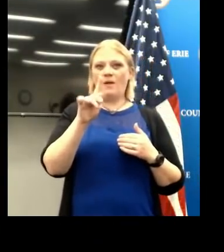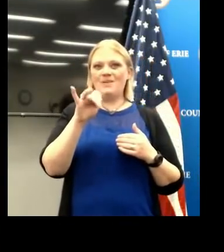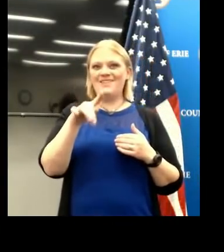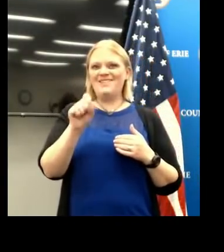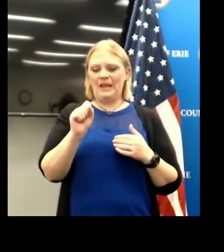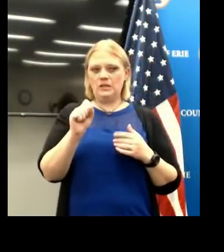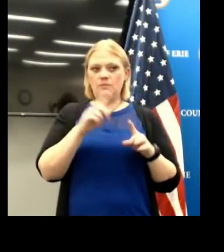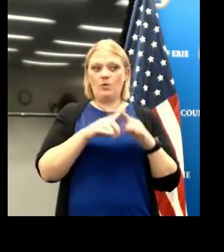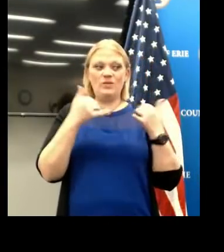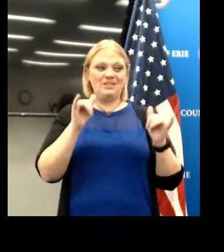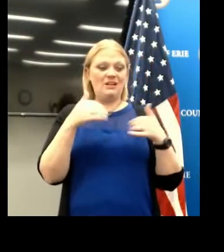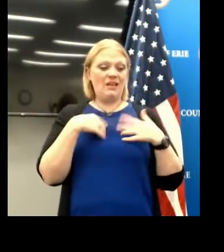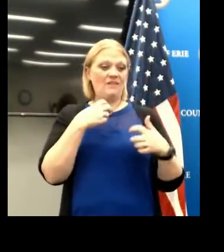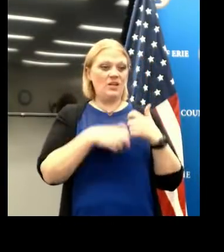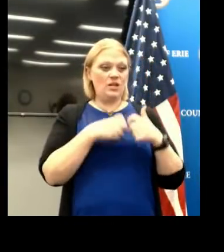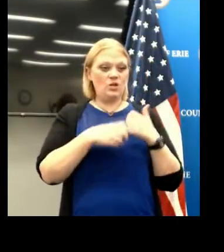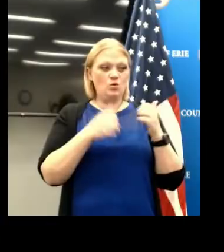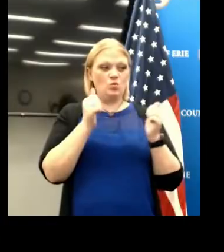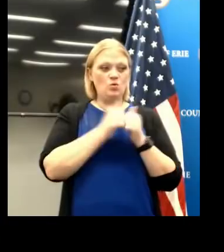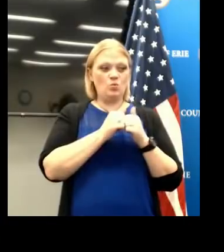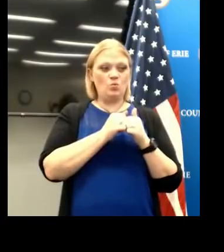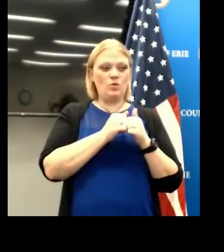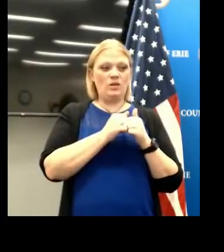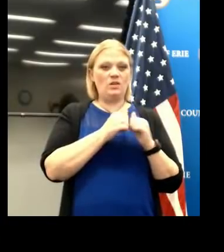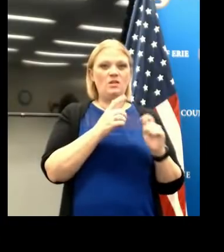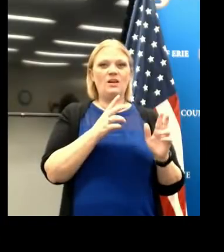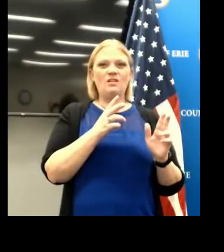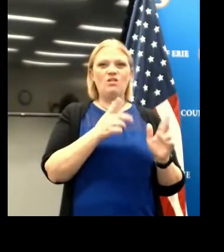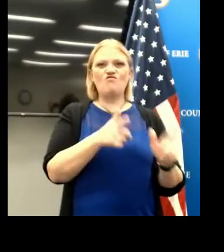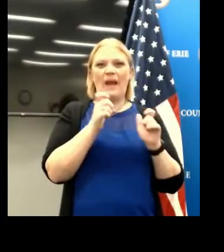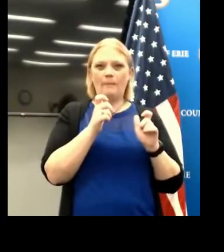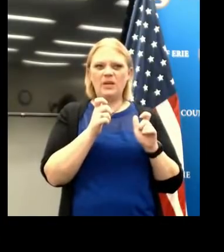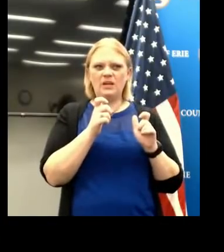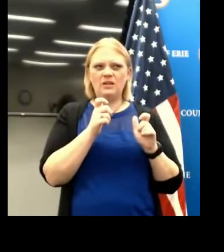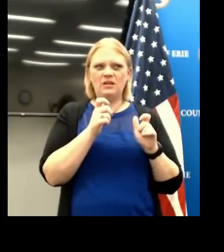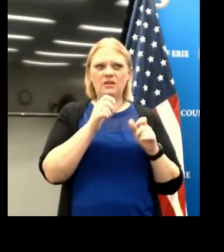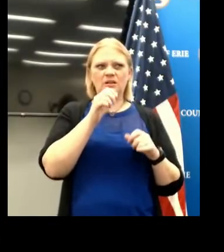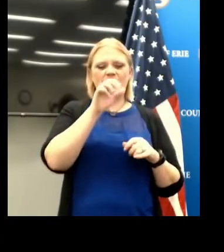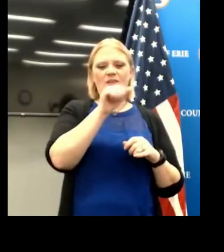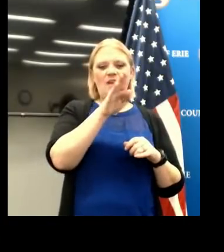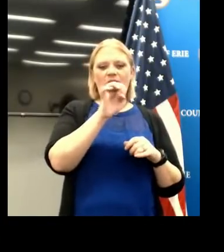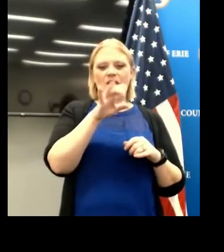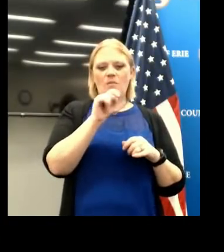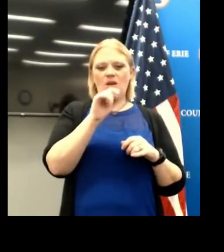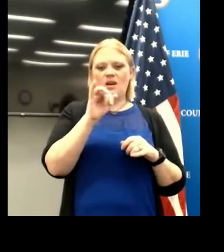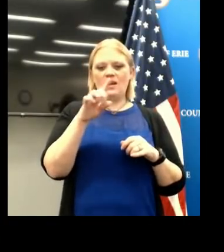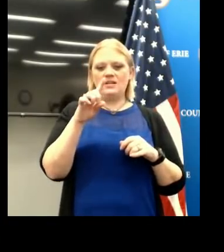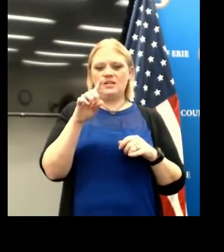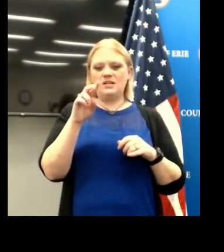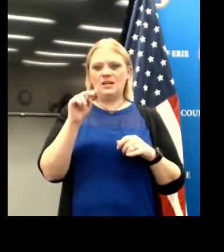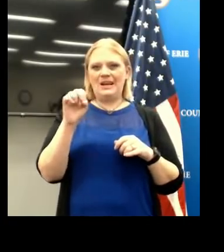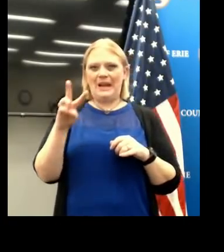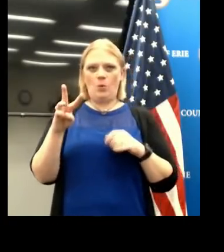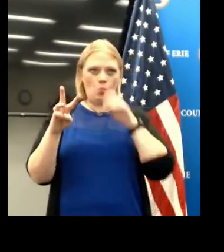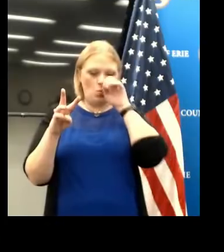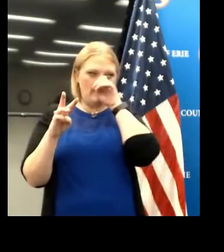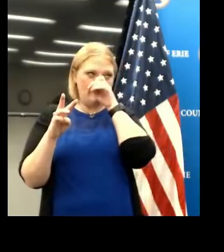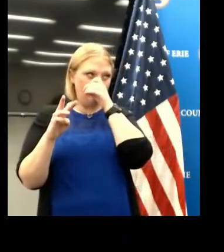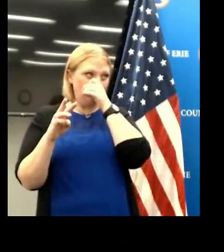have issues with regards to the test kits for the rapid test kits, the Abbott ID Now, as well as